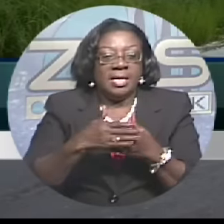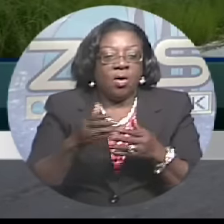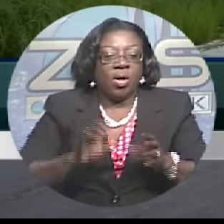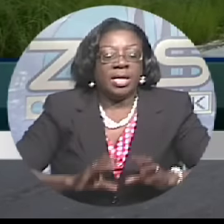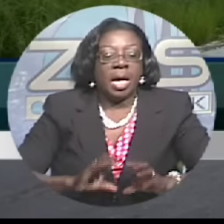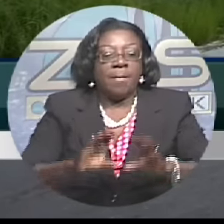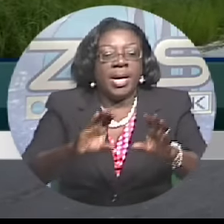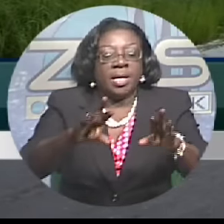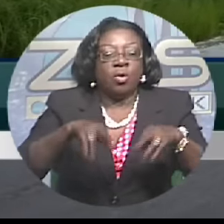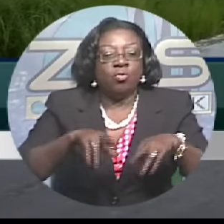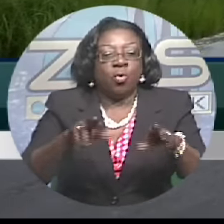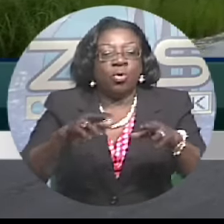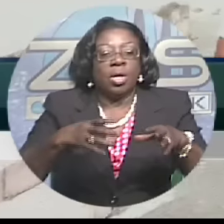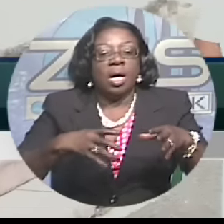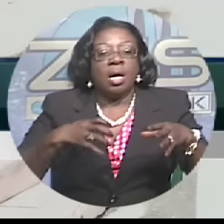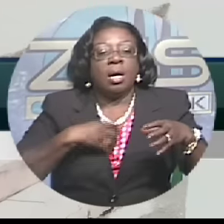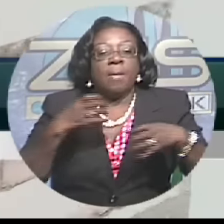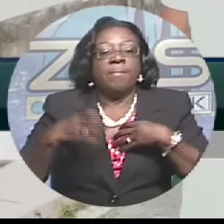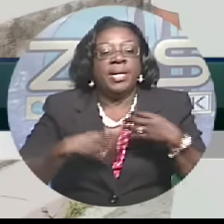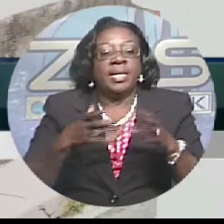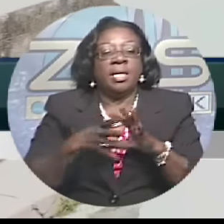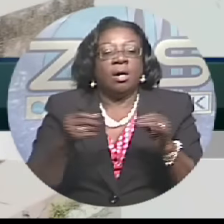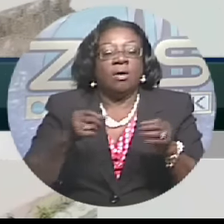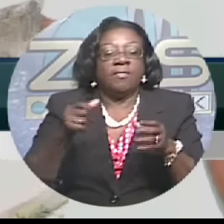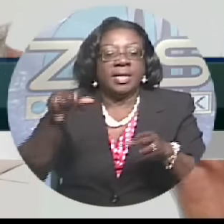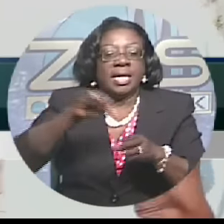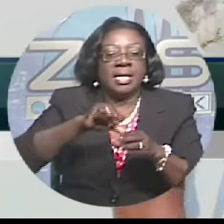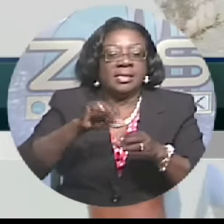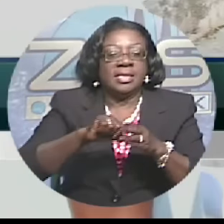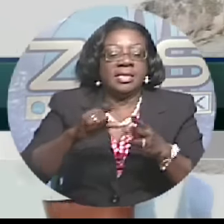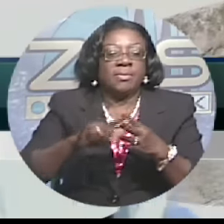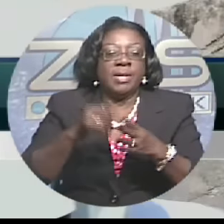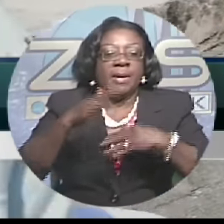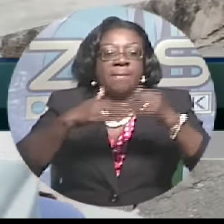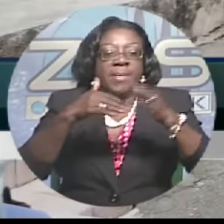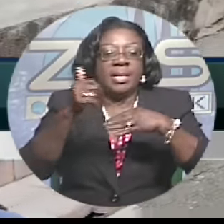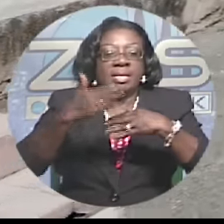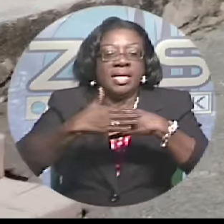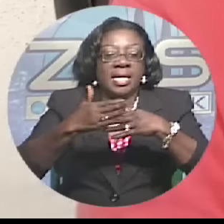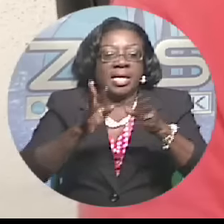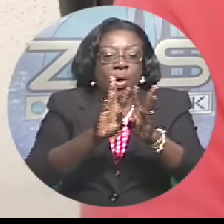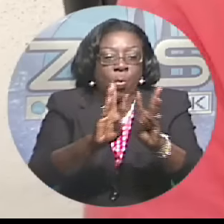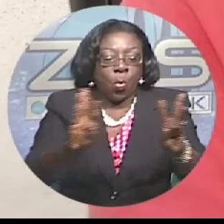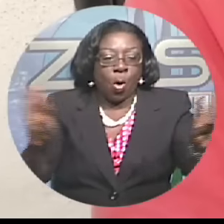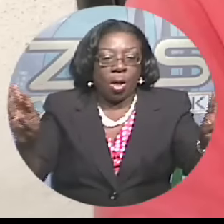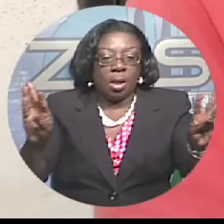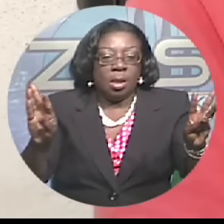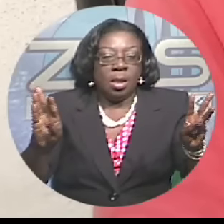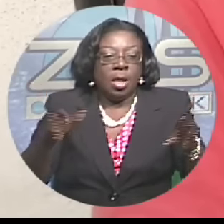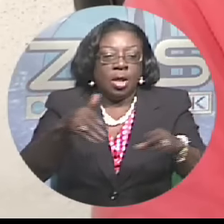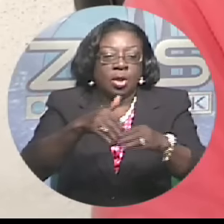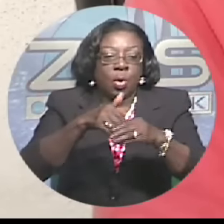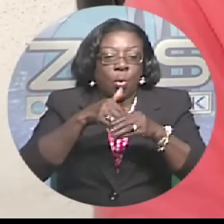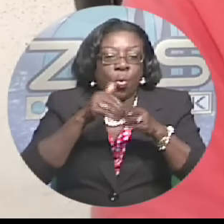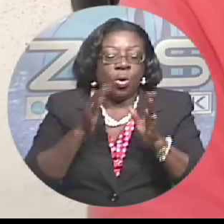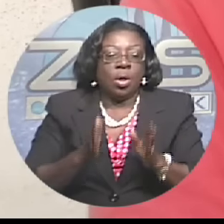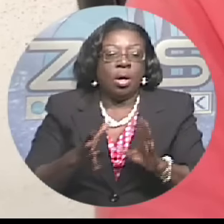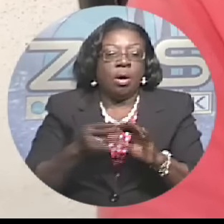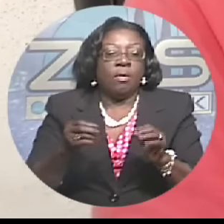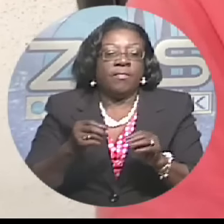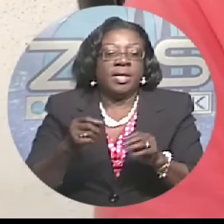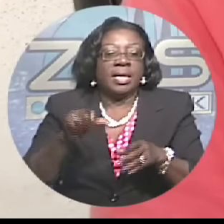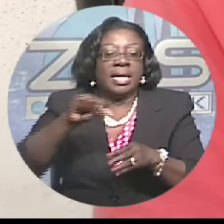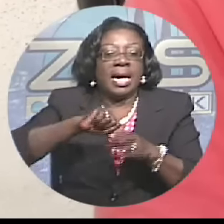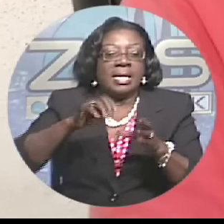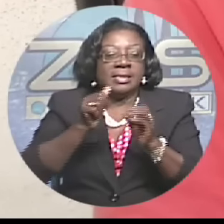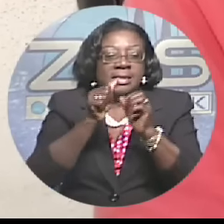Road complaining of a gas station being developed near their wall. Well, the developer of that gas station and the Bargain City complex, Peter Roker,